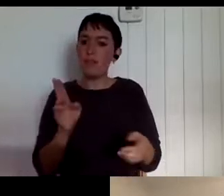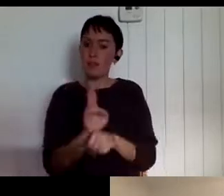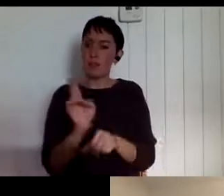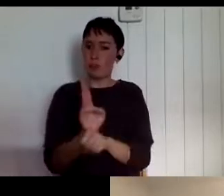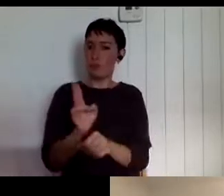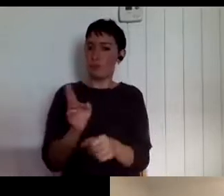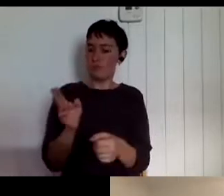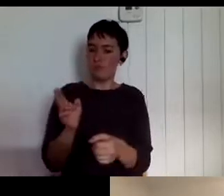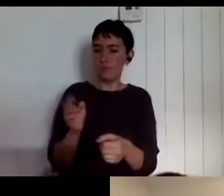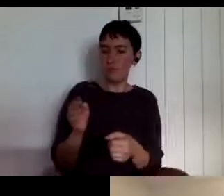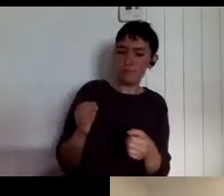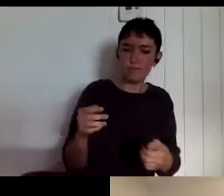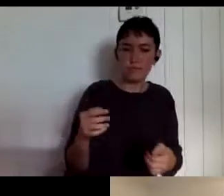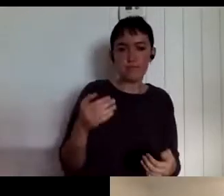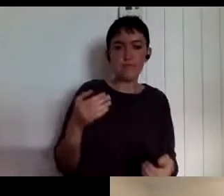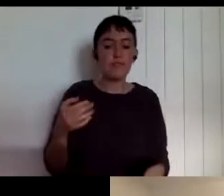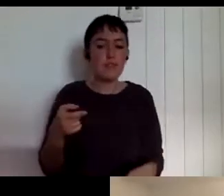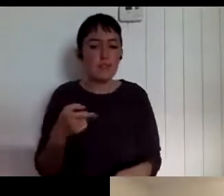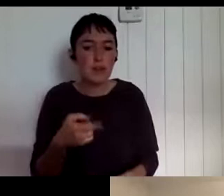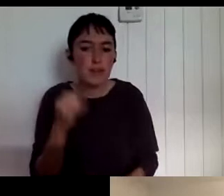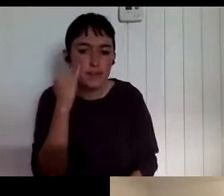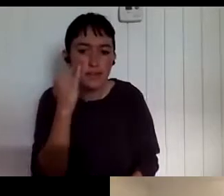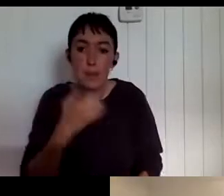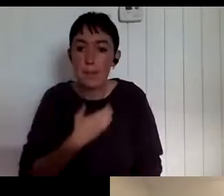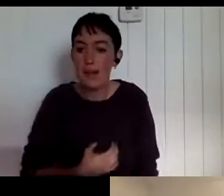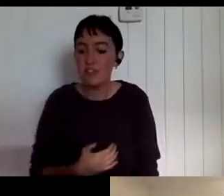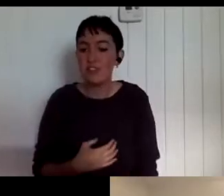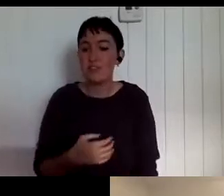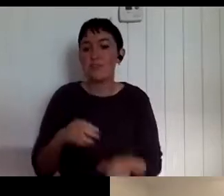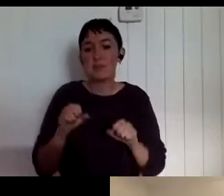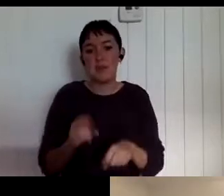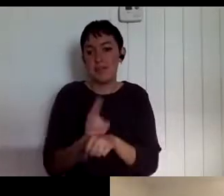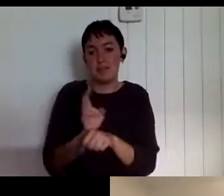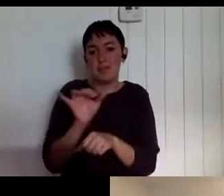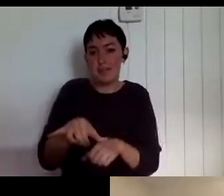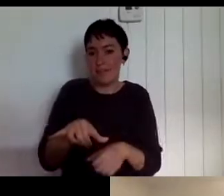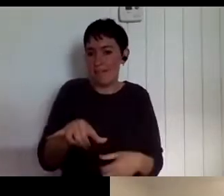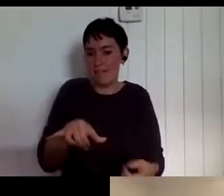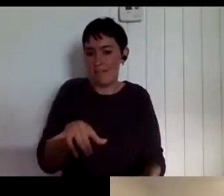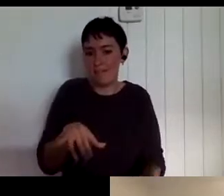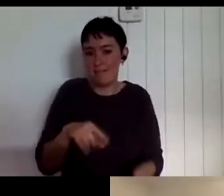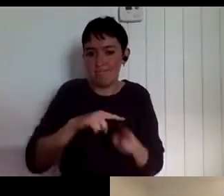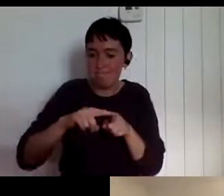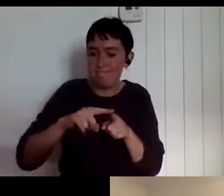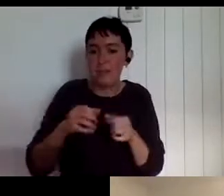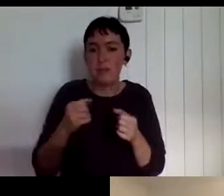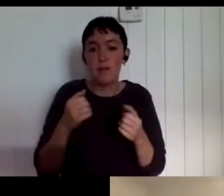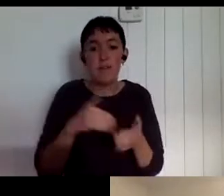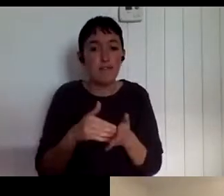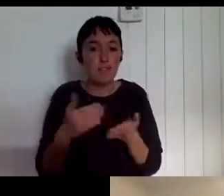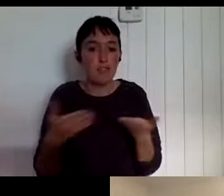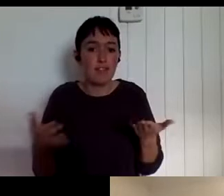like passionate, you know, entering this sort of field, like there's a lot of times on a day by day where things are not successful, but you kind of